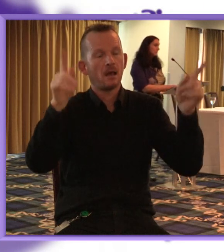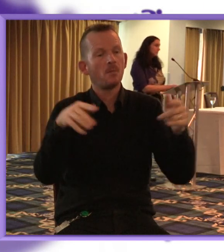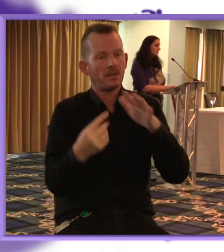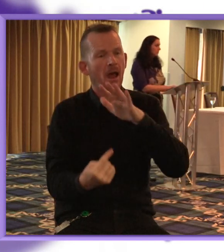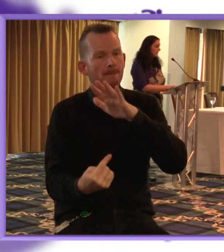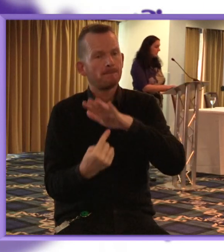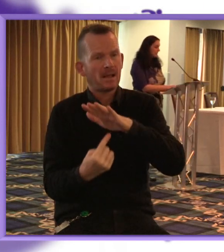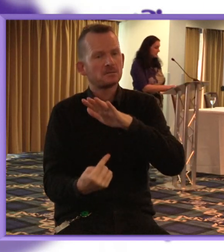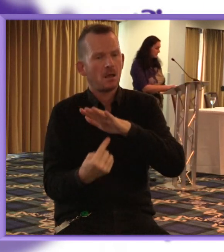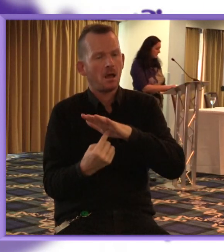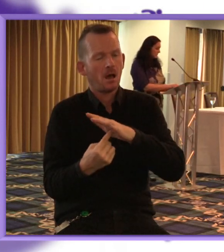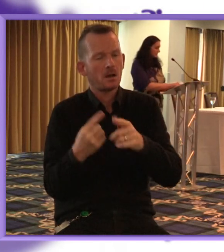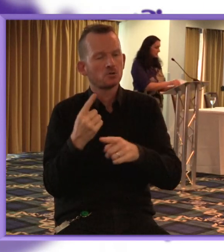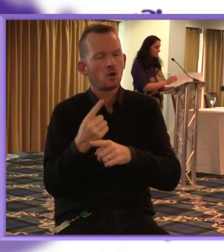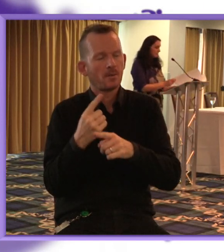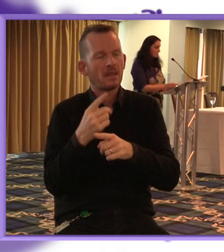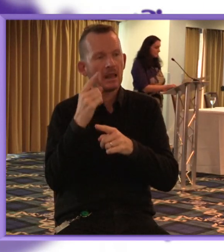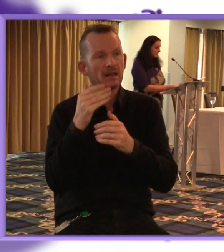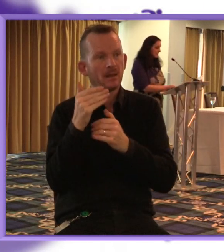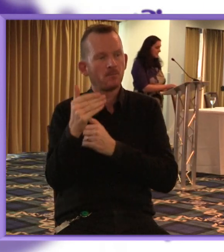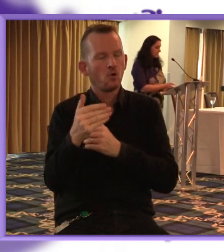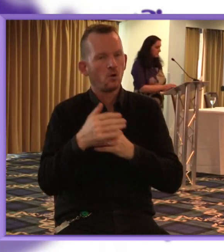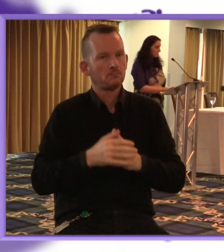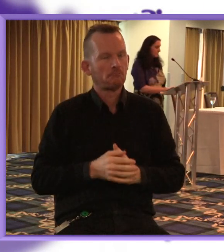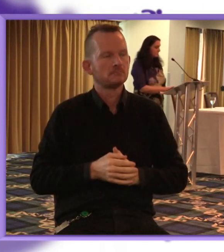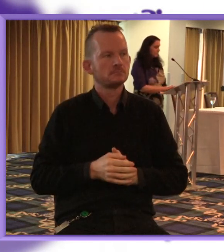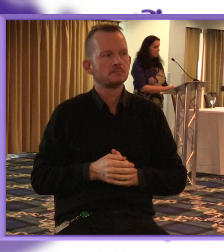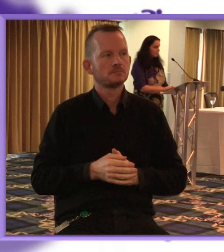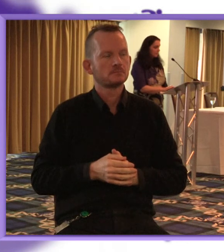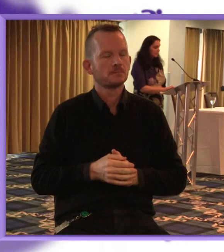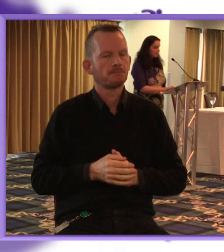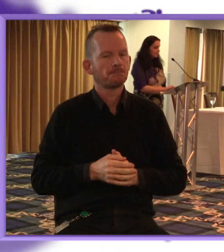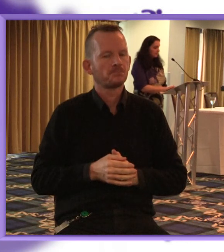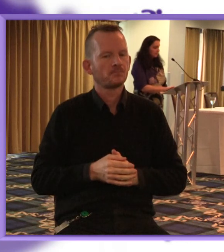and I'll talk about that a little bit more. Okay.